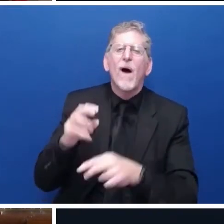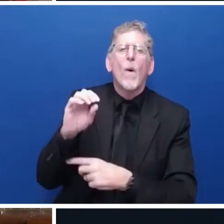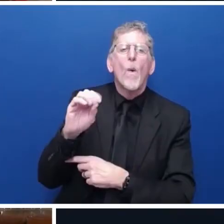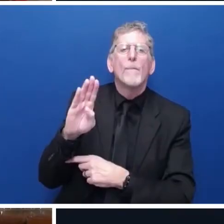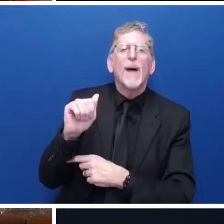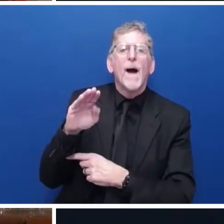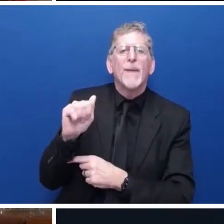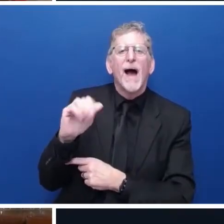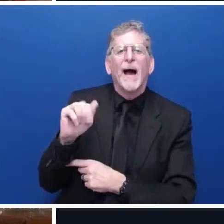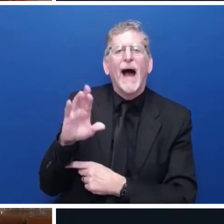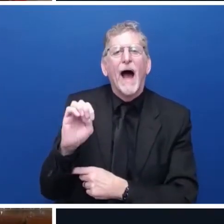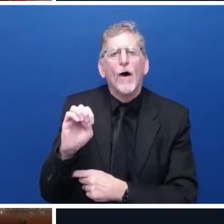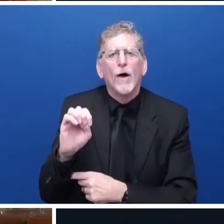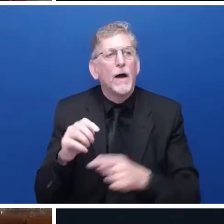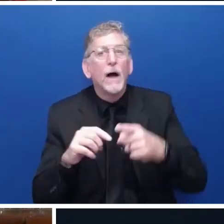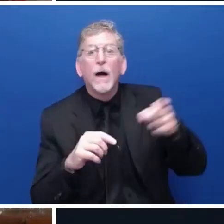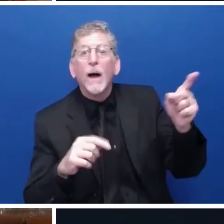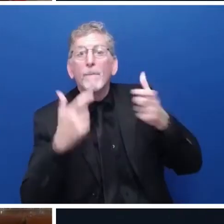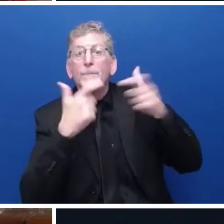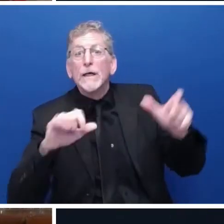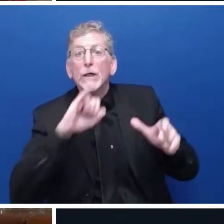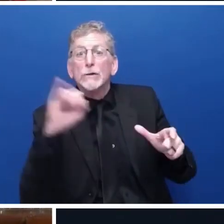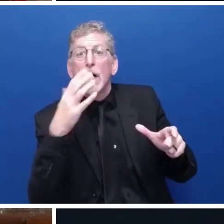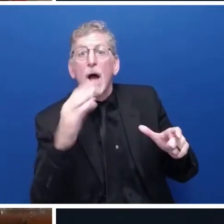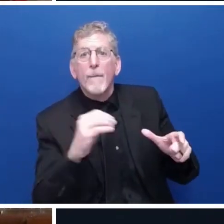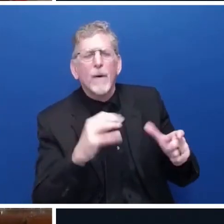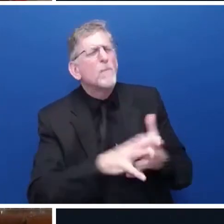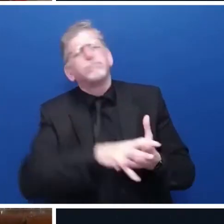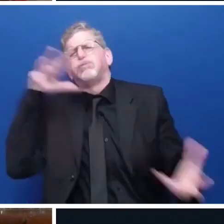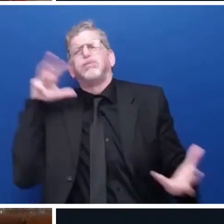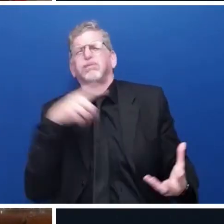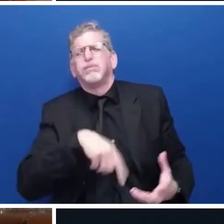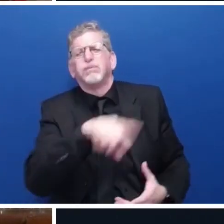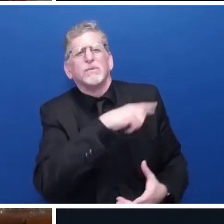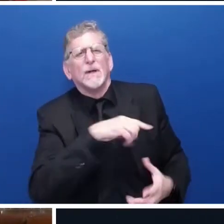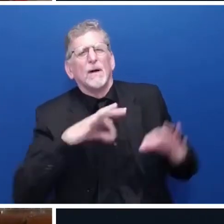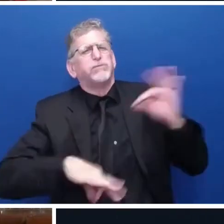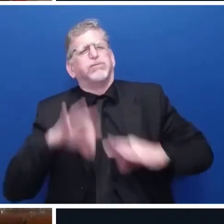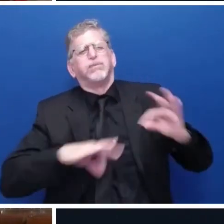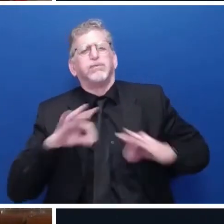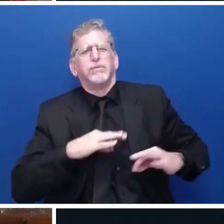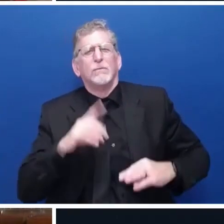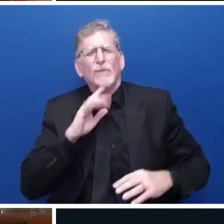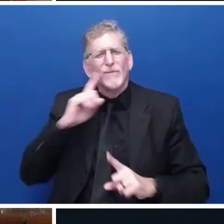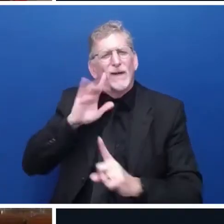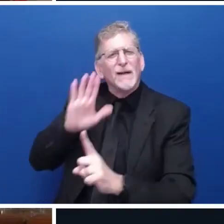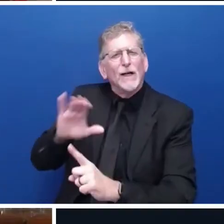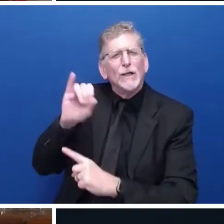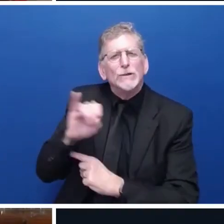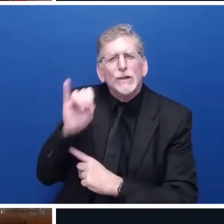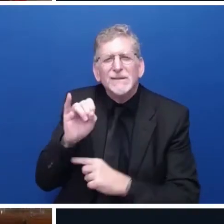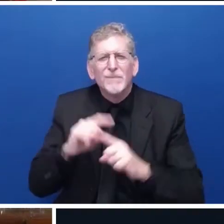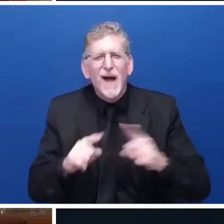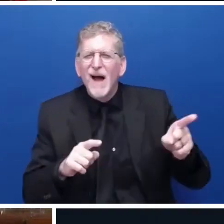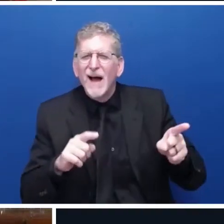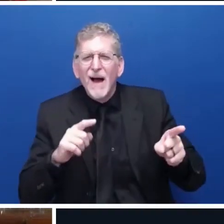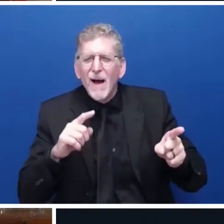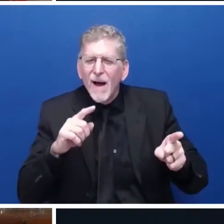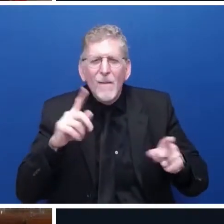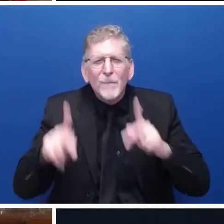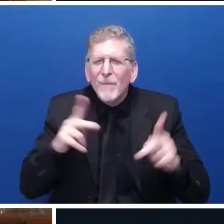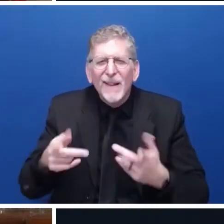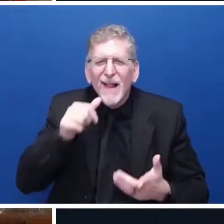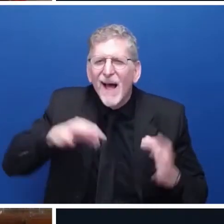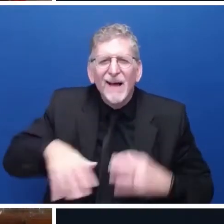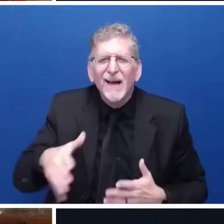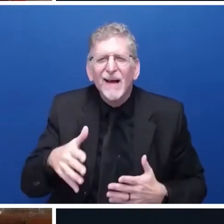insurance companies, not for the people. With our government giving them hundreds and hundreds of billions of dollars a year as